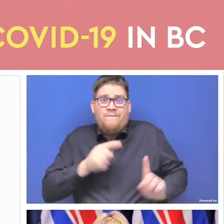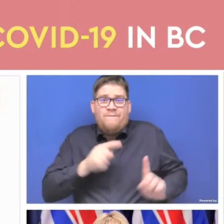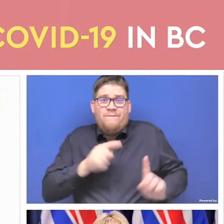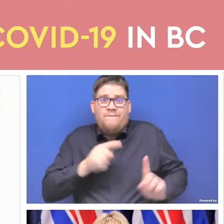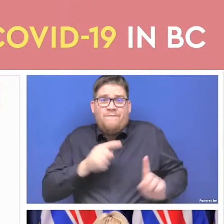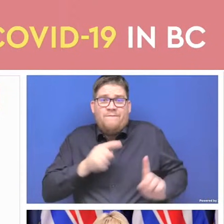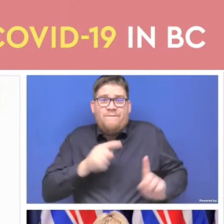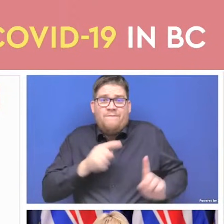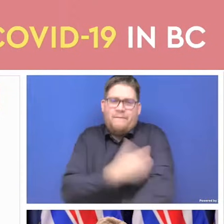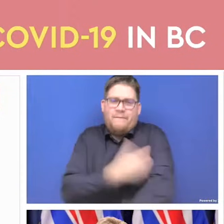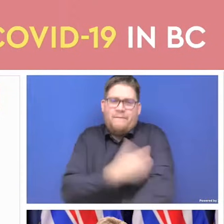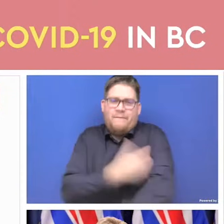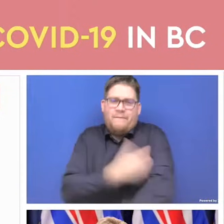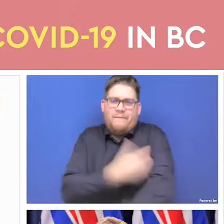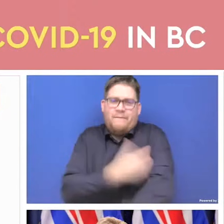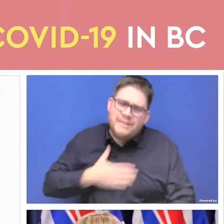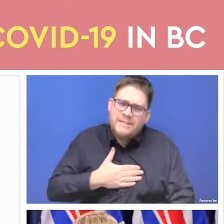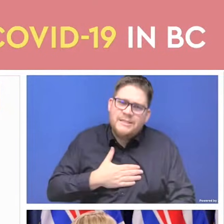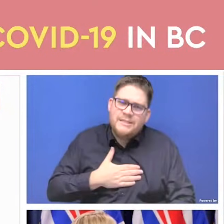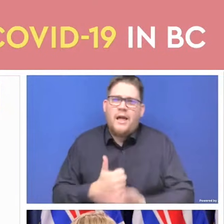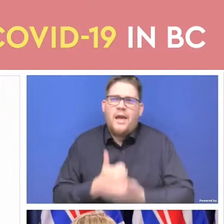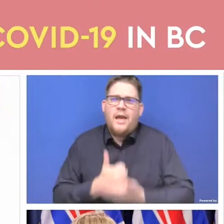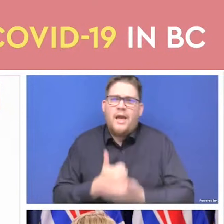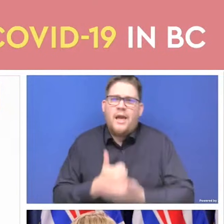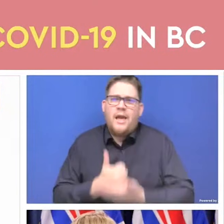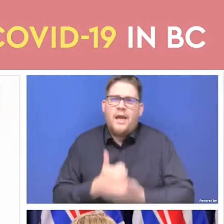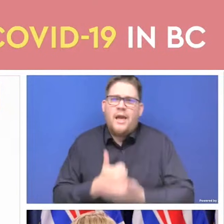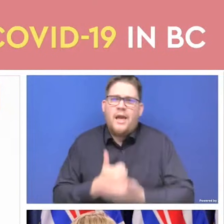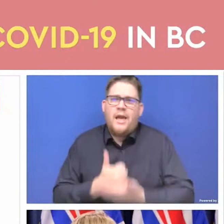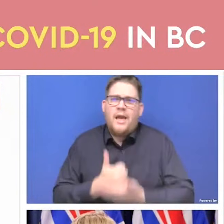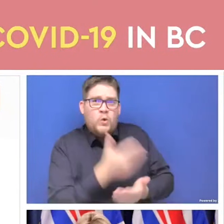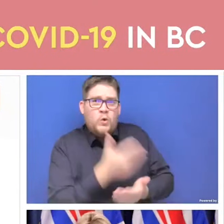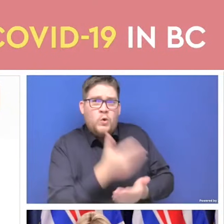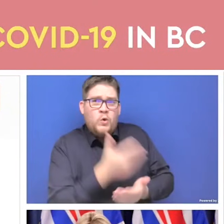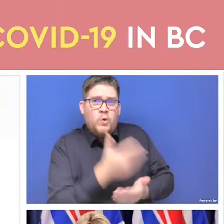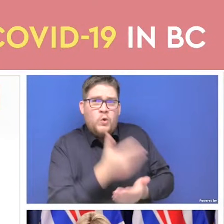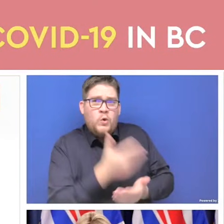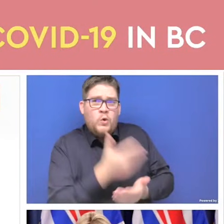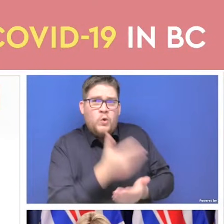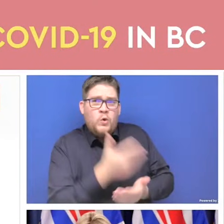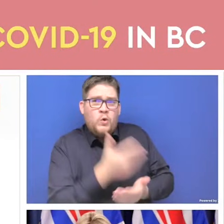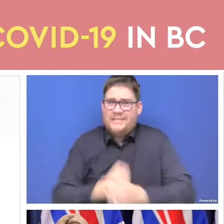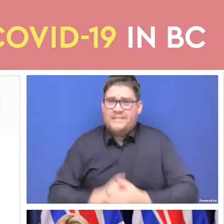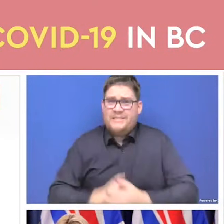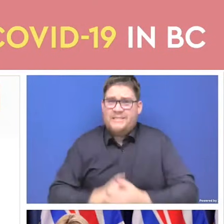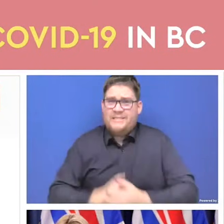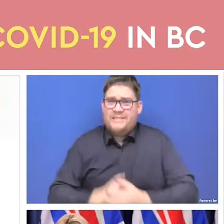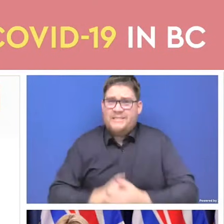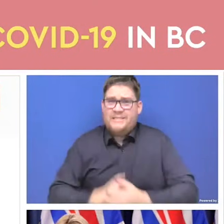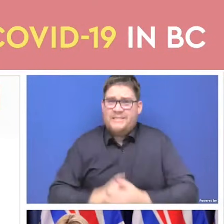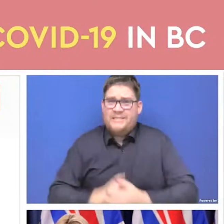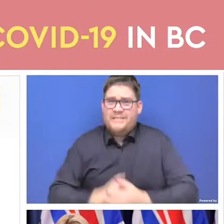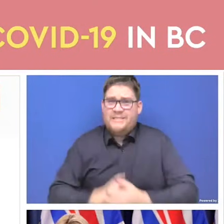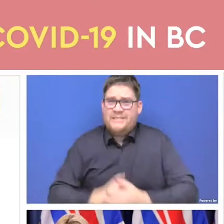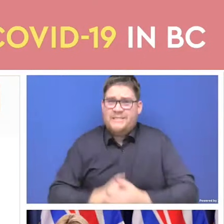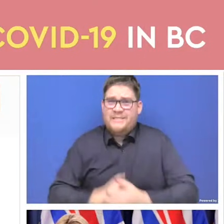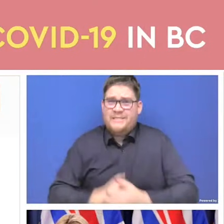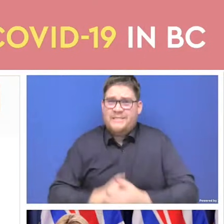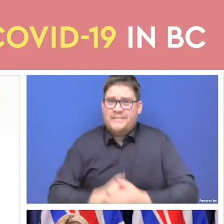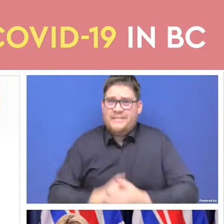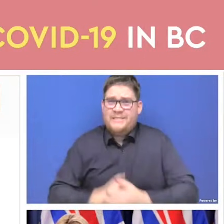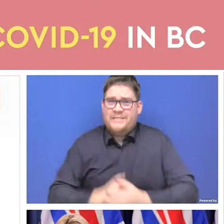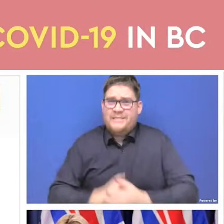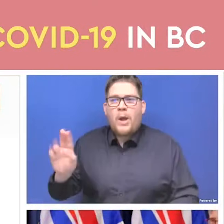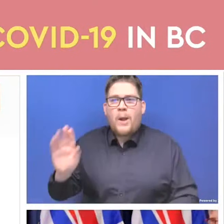at risk right now. I will hand it off now to Dr. Ballem to talk about how we're going to do this in the next few months.